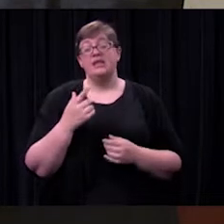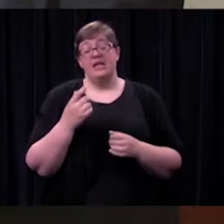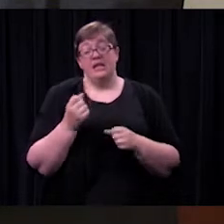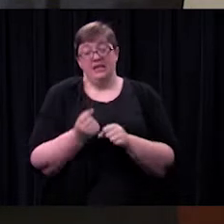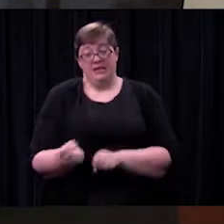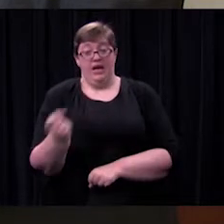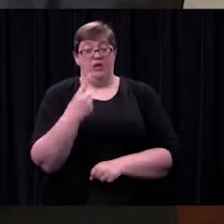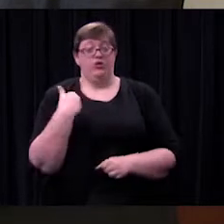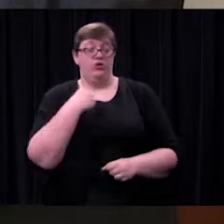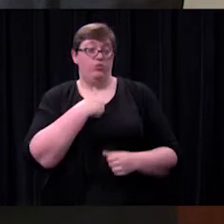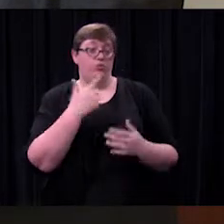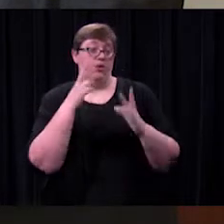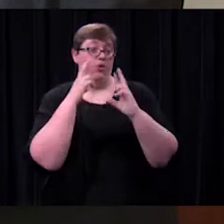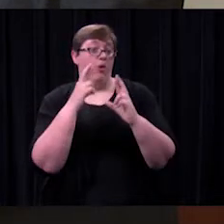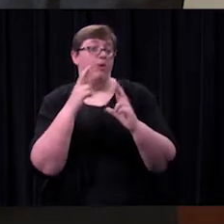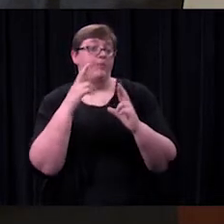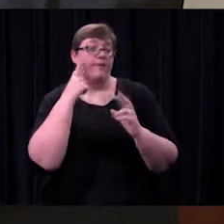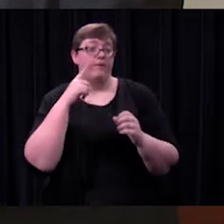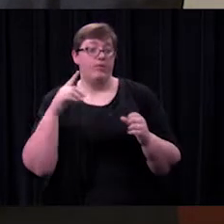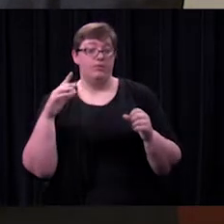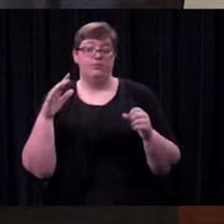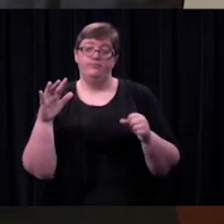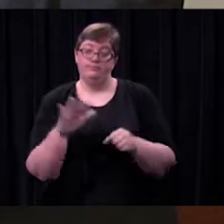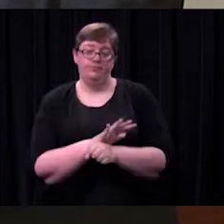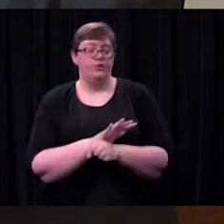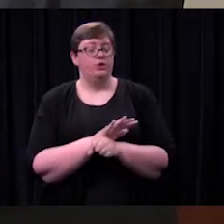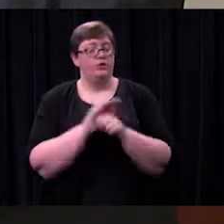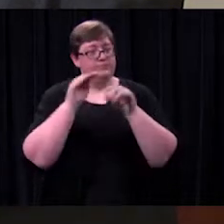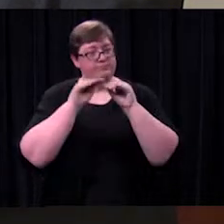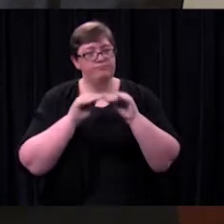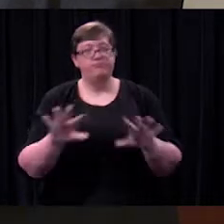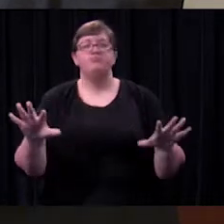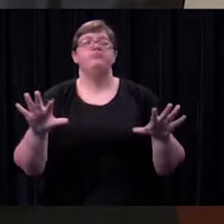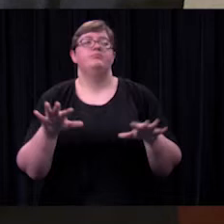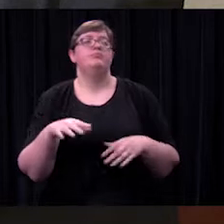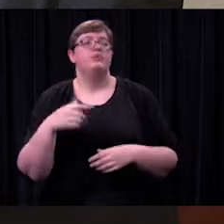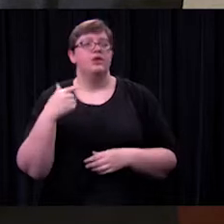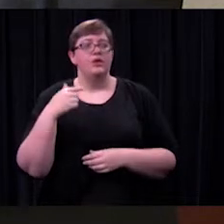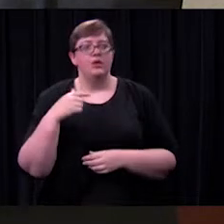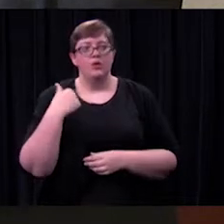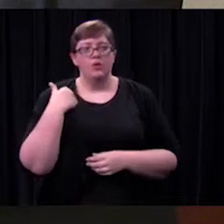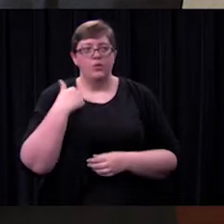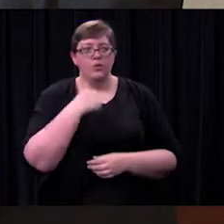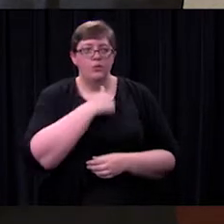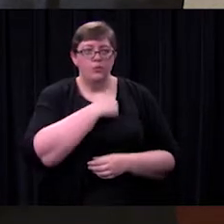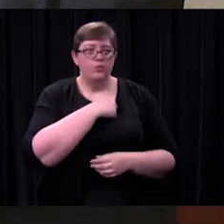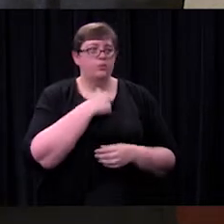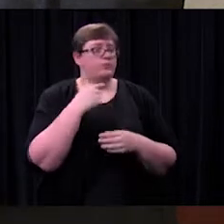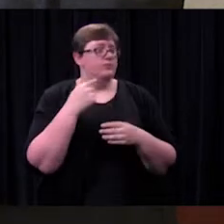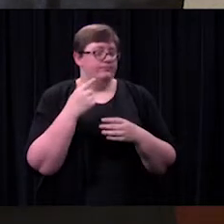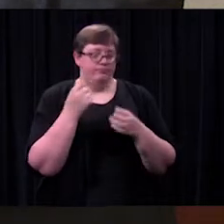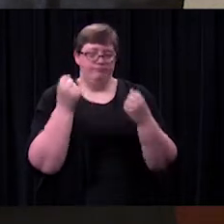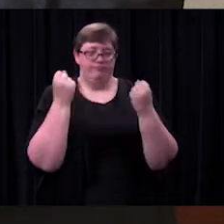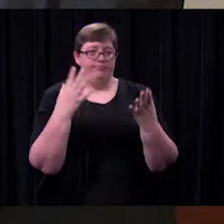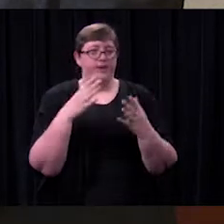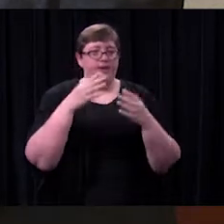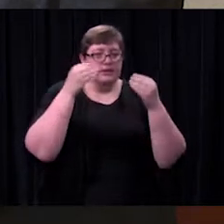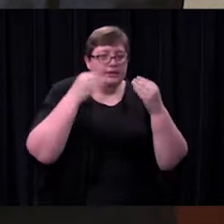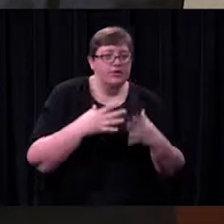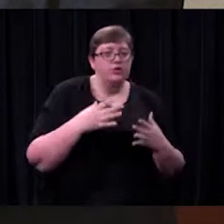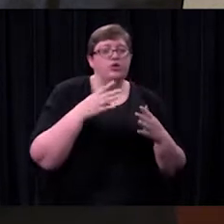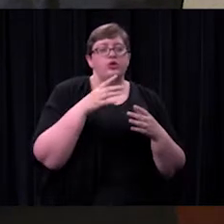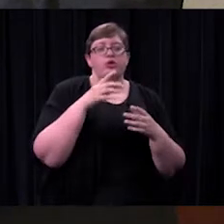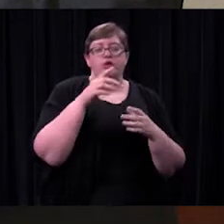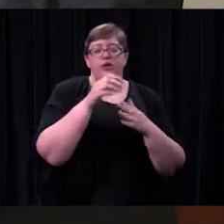We just trained about 170 district leaders, so administrators, teacher leaders, district level